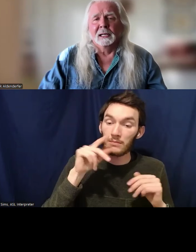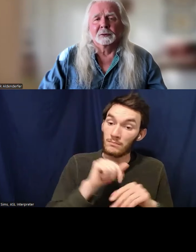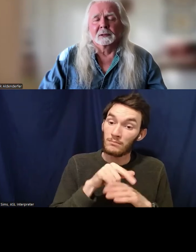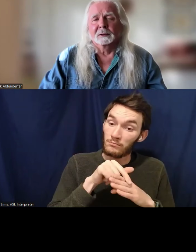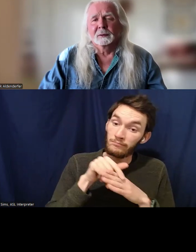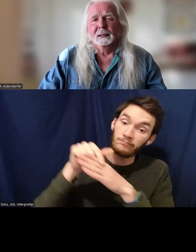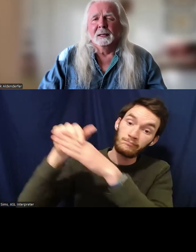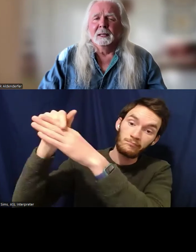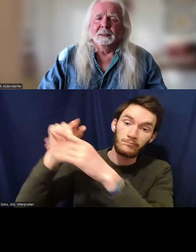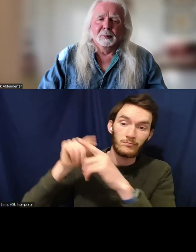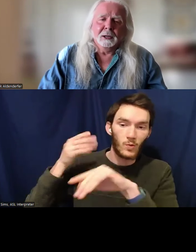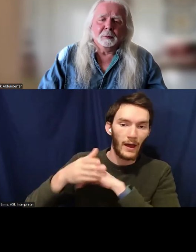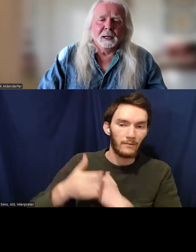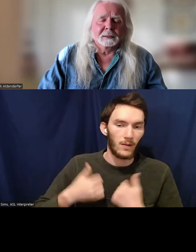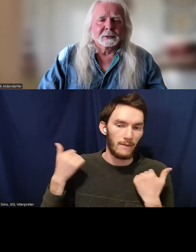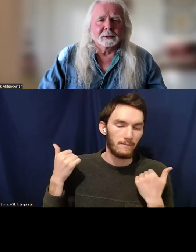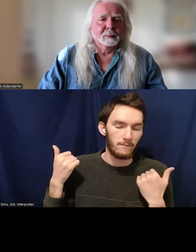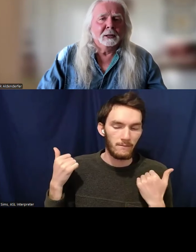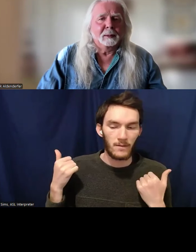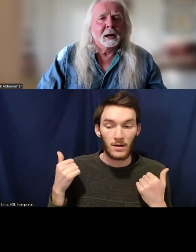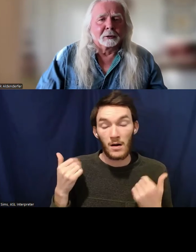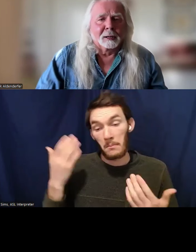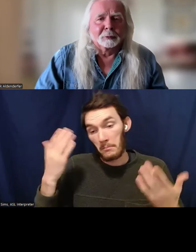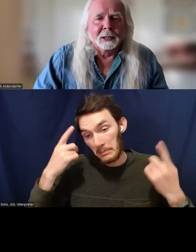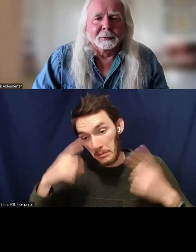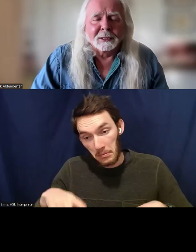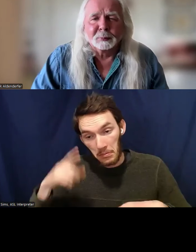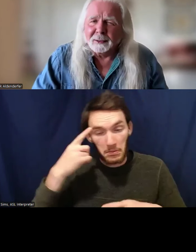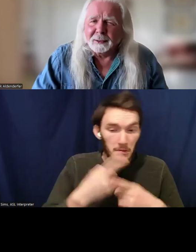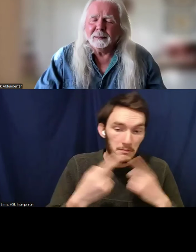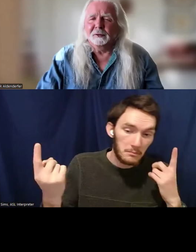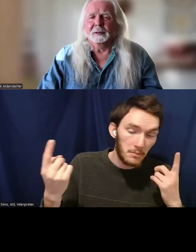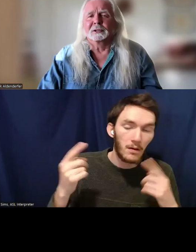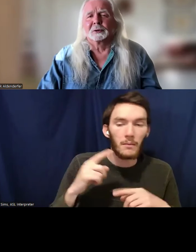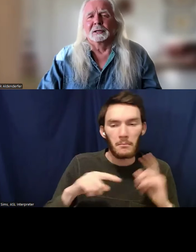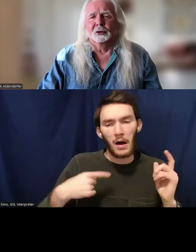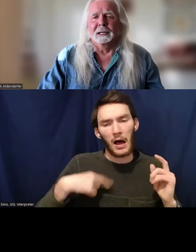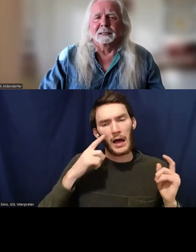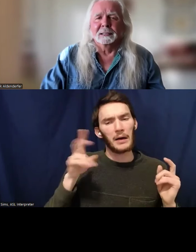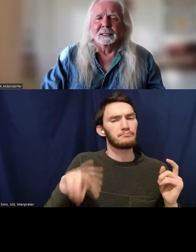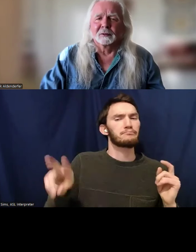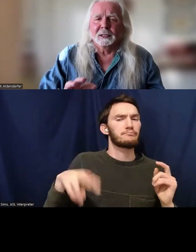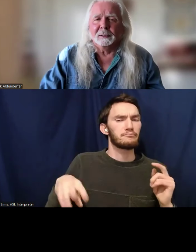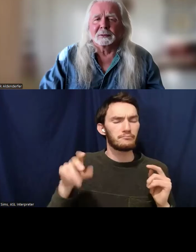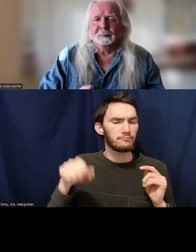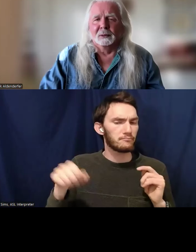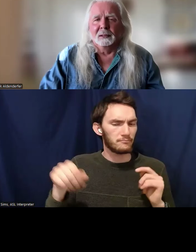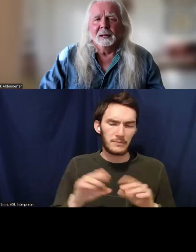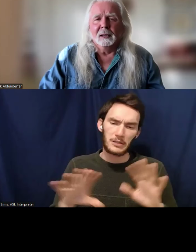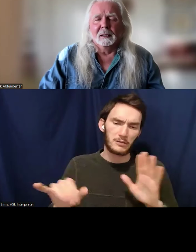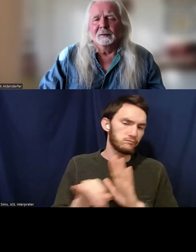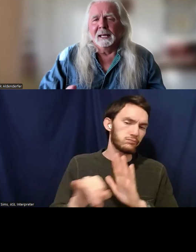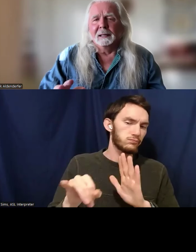the afterlife. You may or may not agree with me on this, but I think I'm fairly certain in looking at this as a very clear